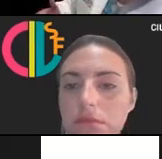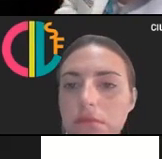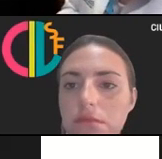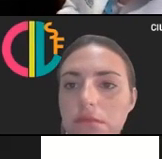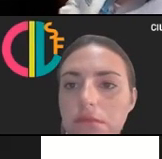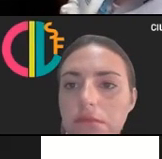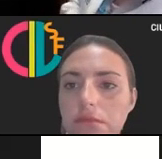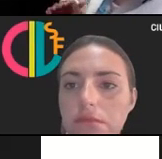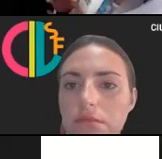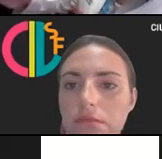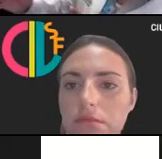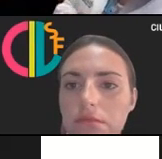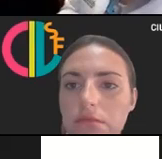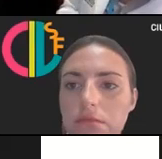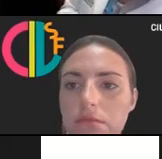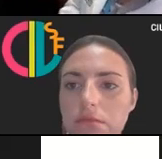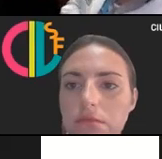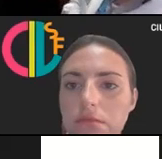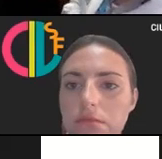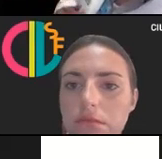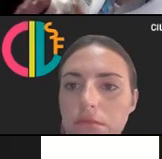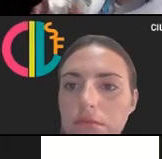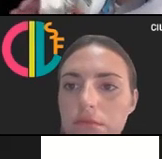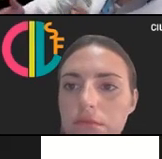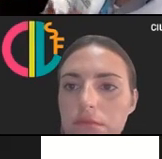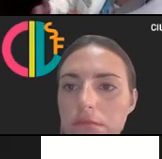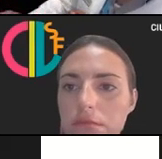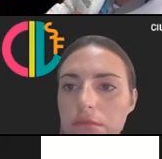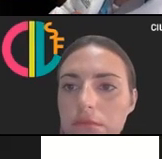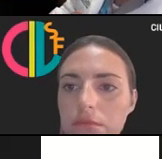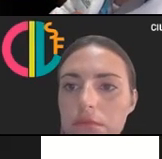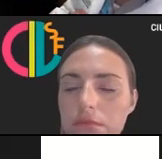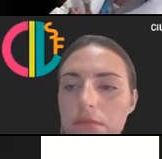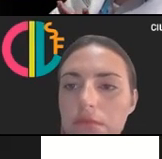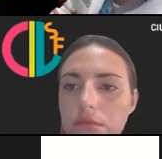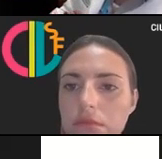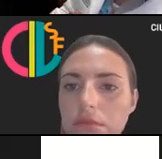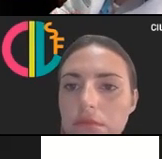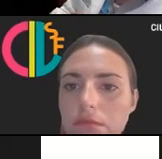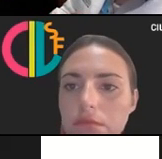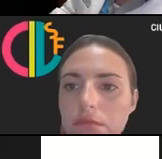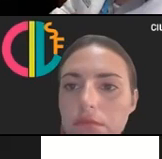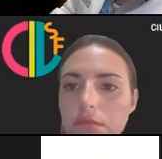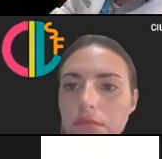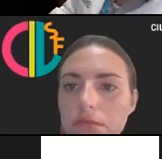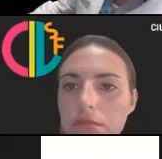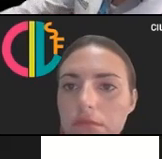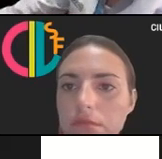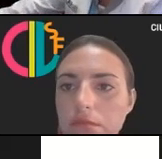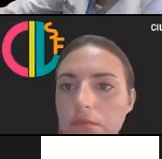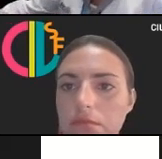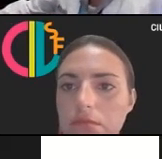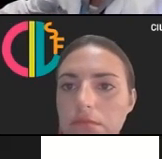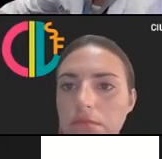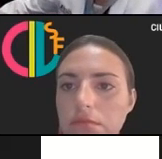see it less in the minority communities. We see it more, in more Republican type audiences, but they all pray on the same thing. They all